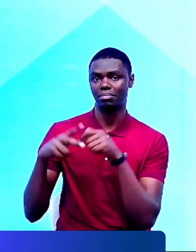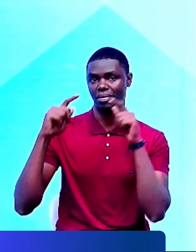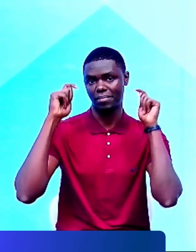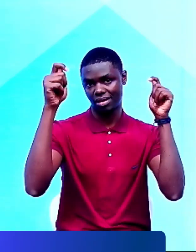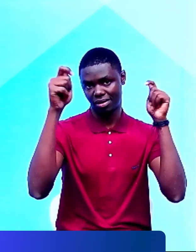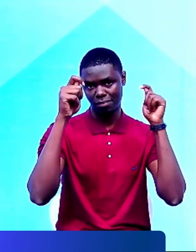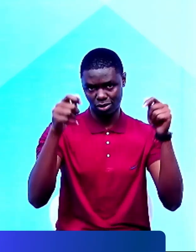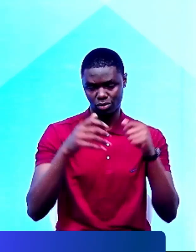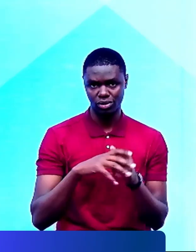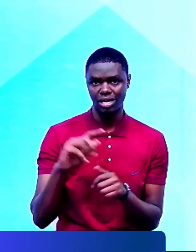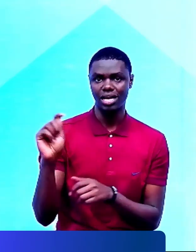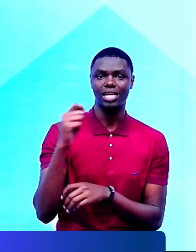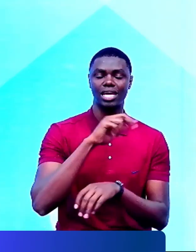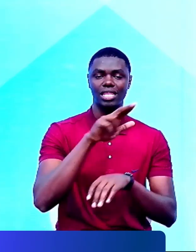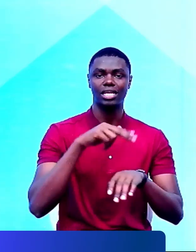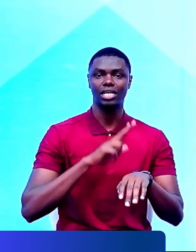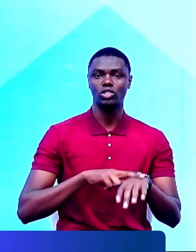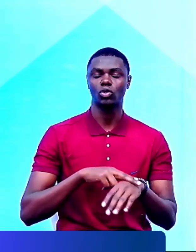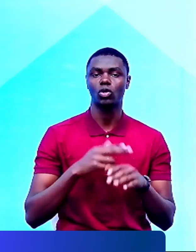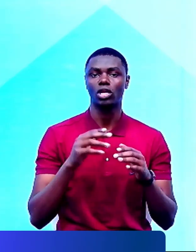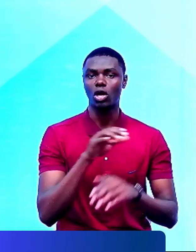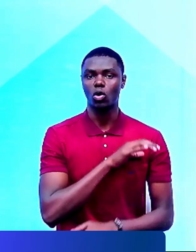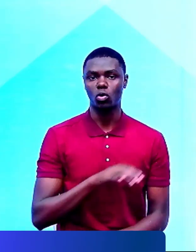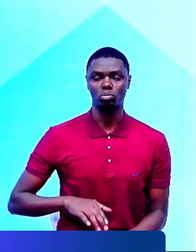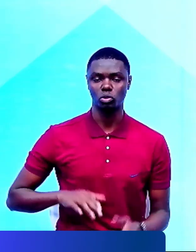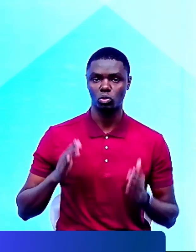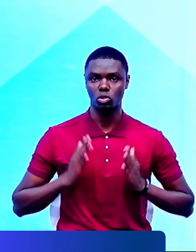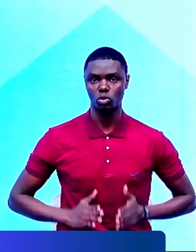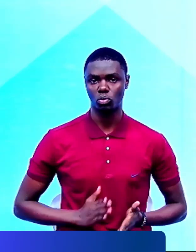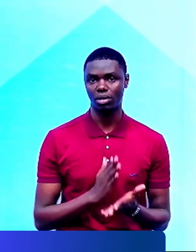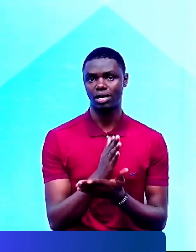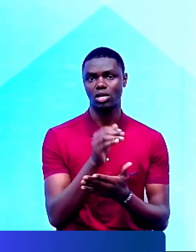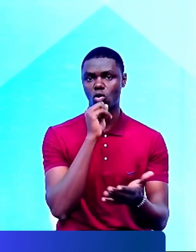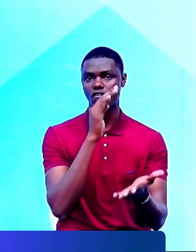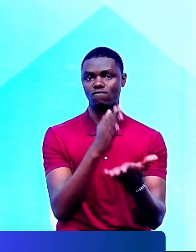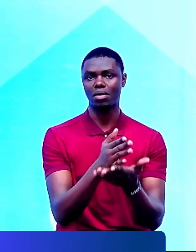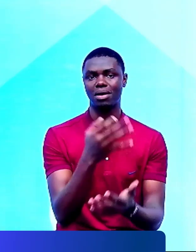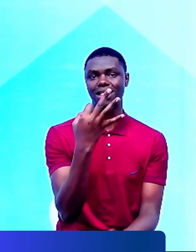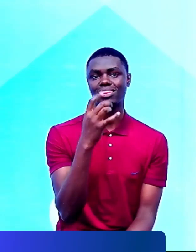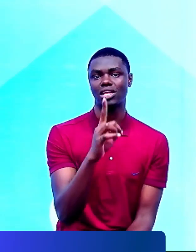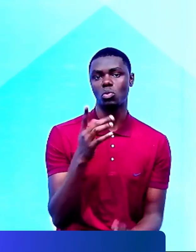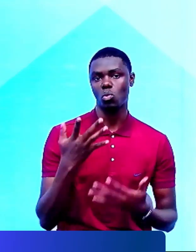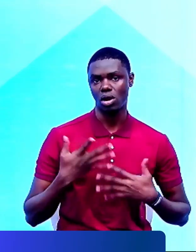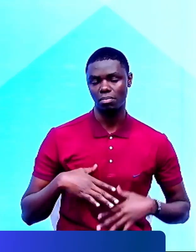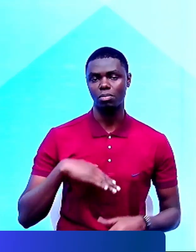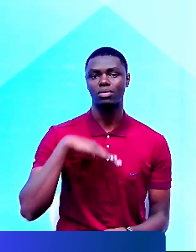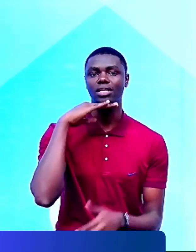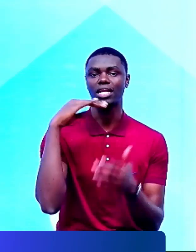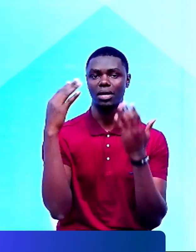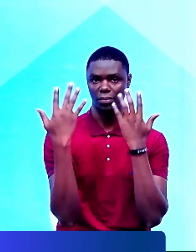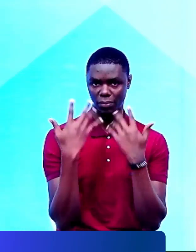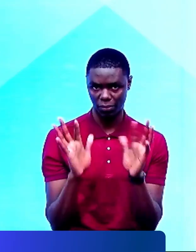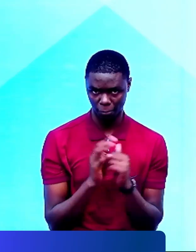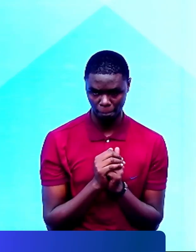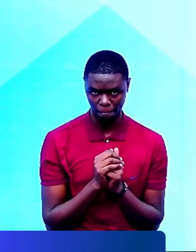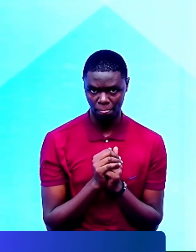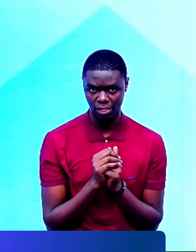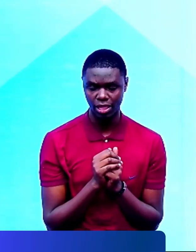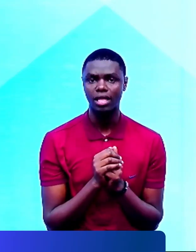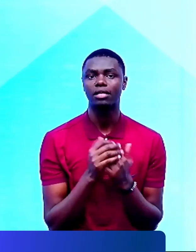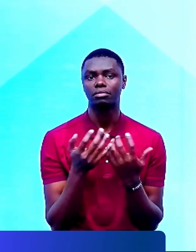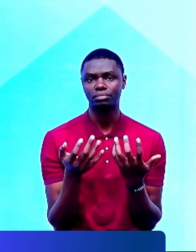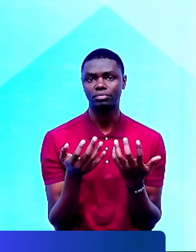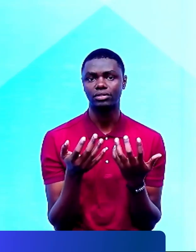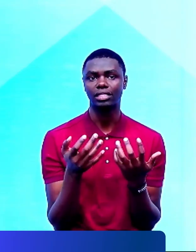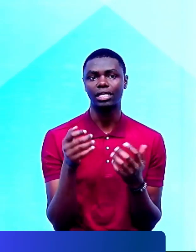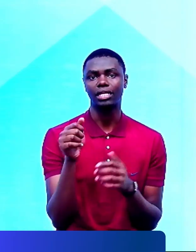protest. The Kenyan National Commission on Human Rights confirmed that 31 people have died and are amidst